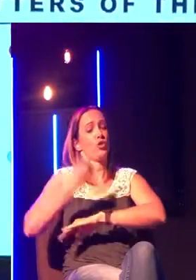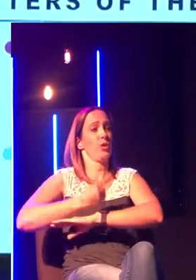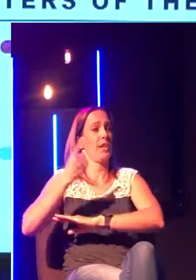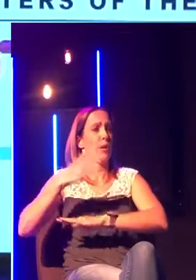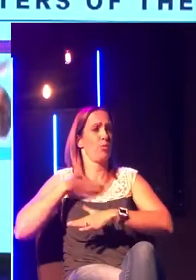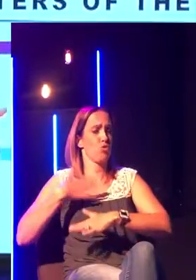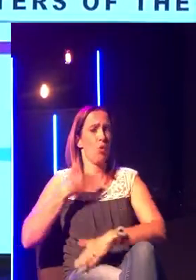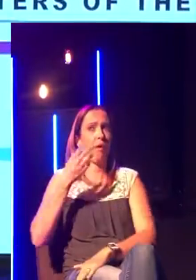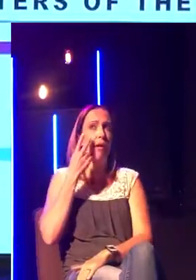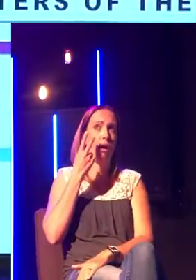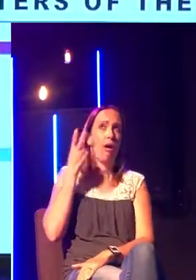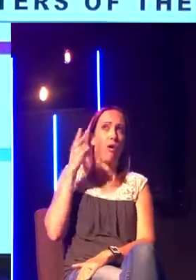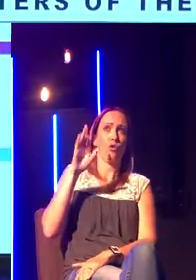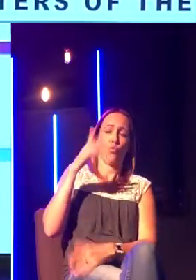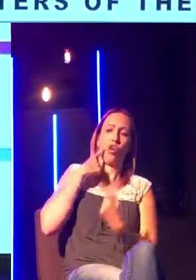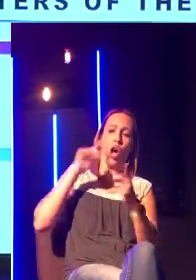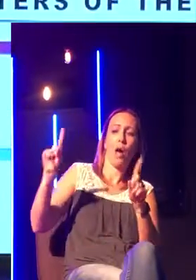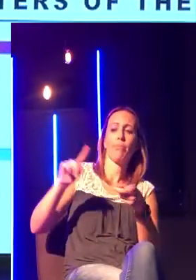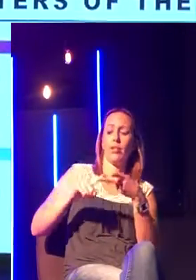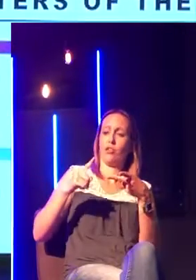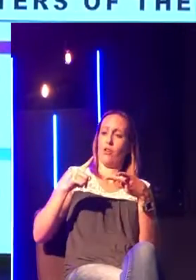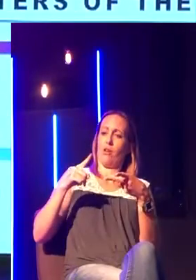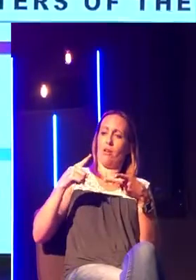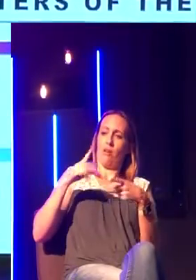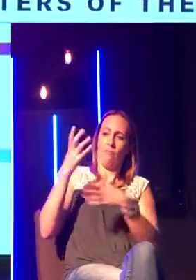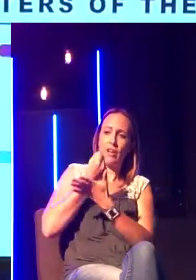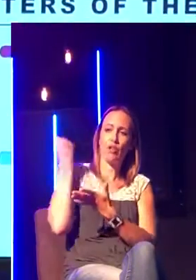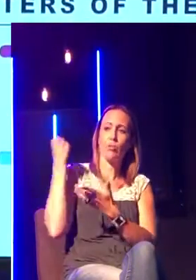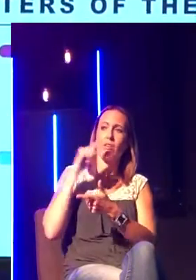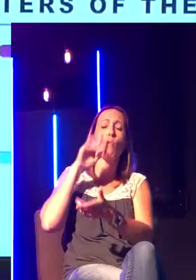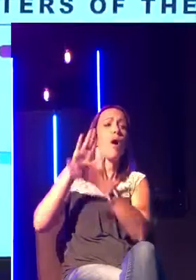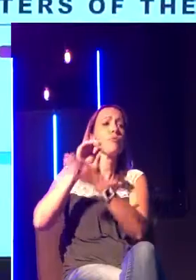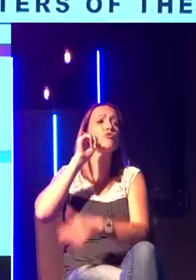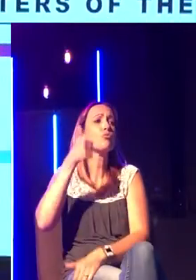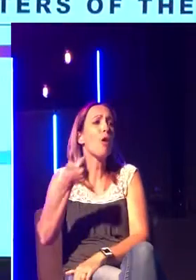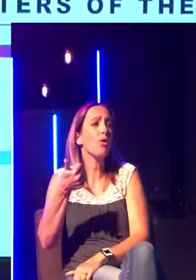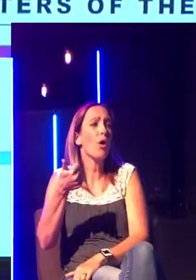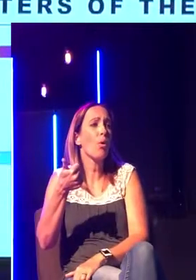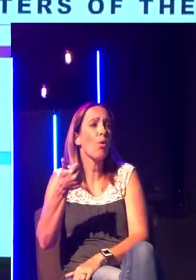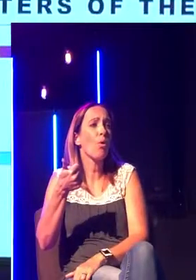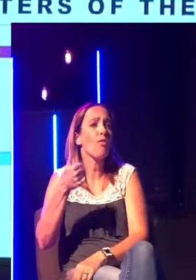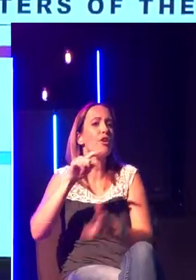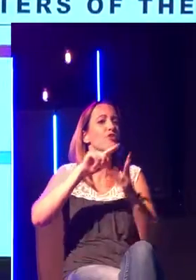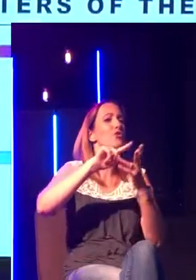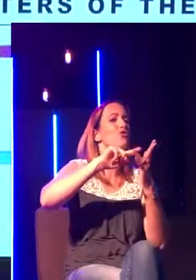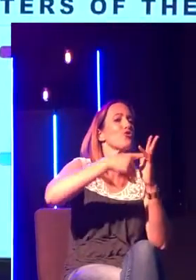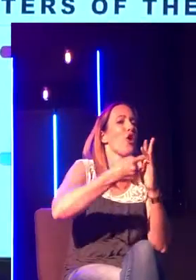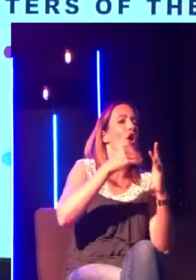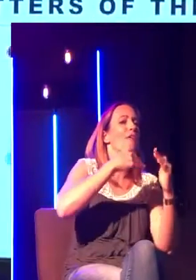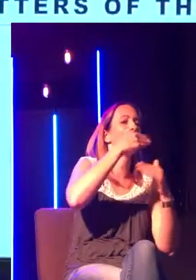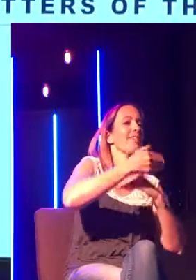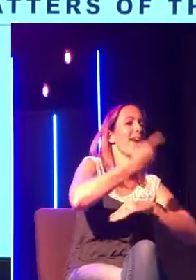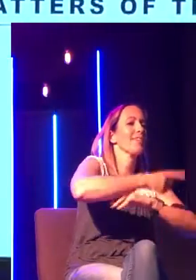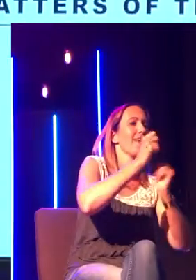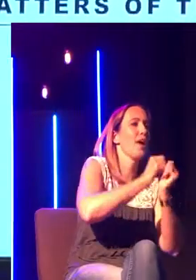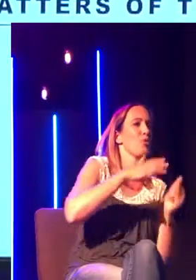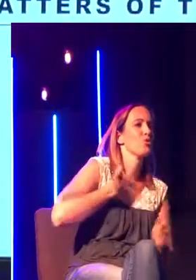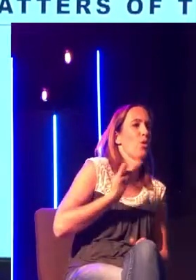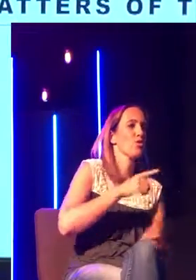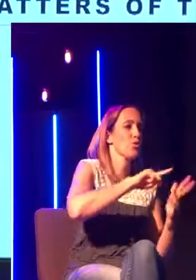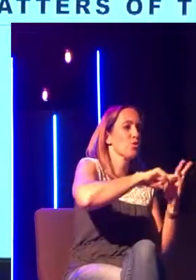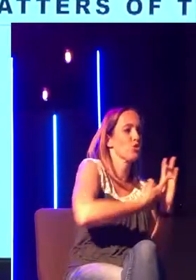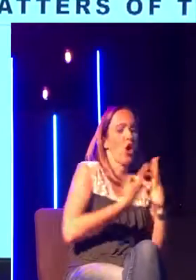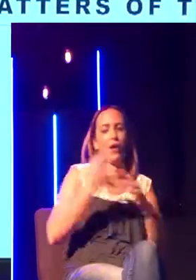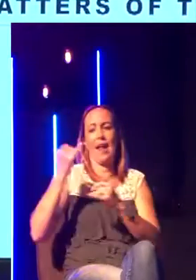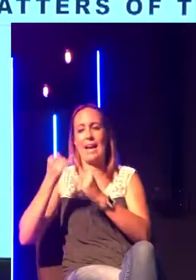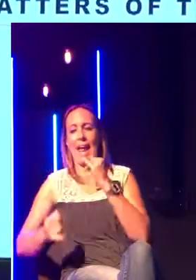accomplished, the victories that you have, the promises for tomorrow, you'll start the next day with joy. Start and end your day with